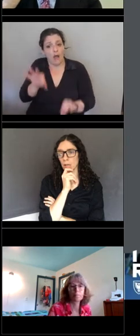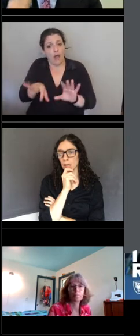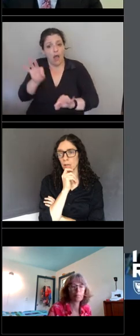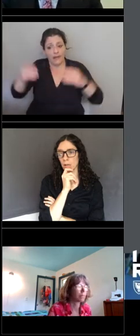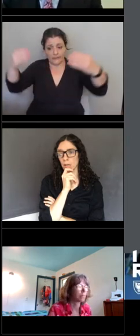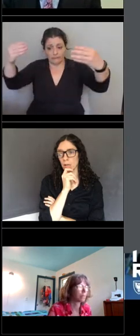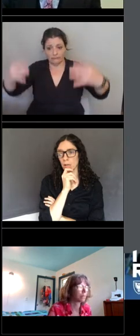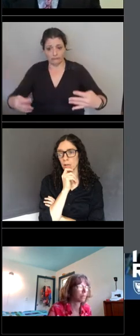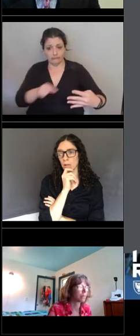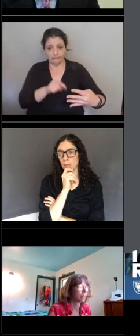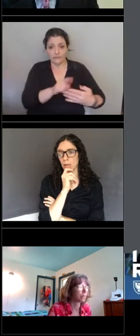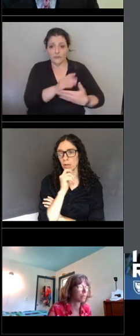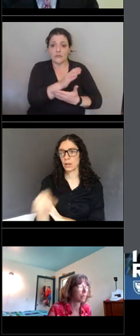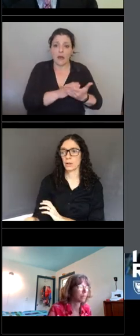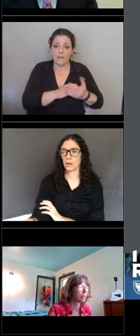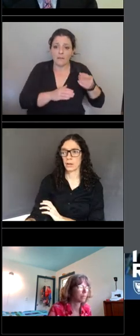mitigative.